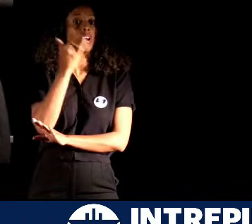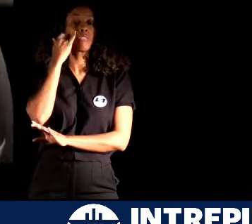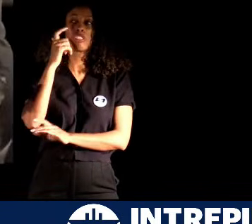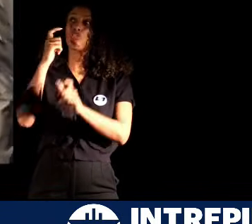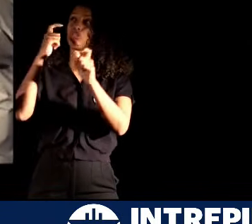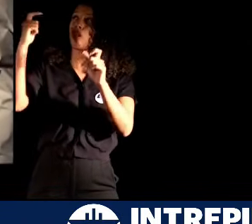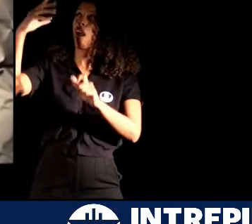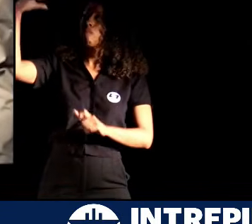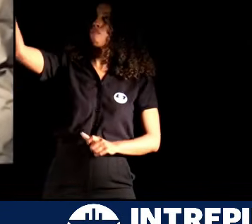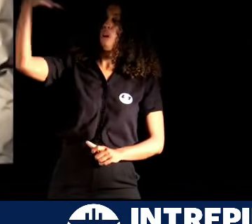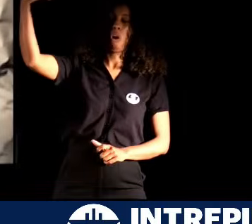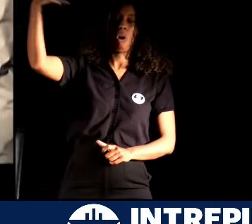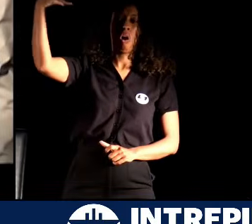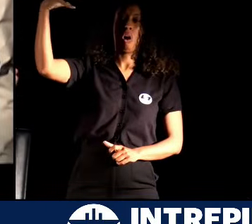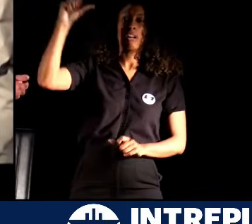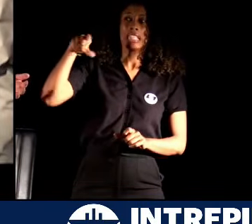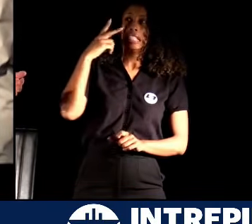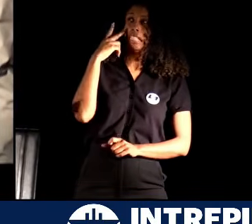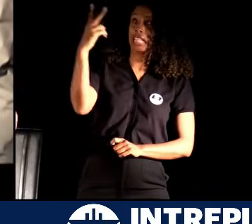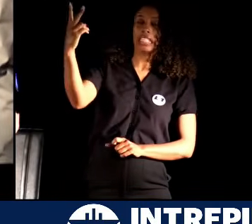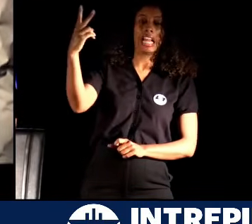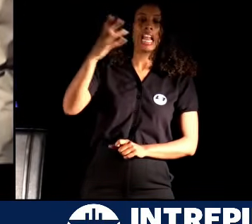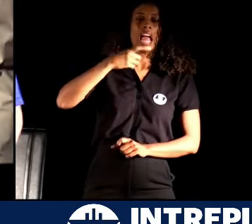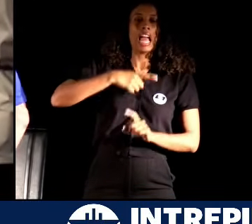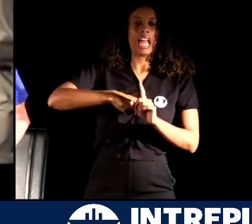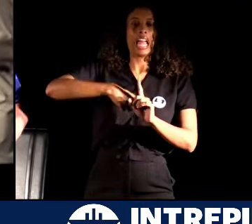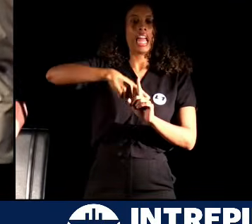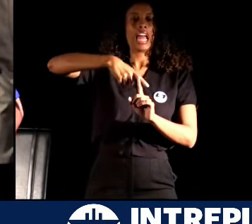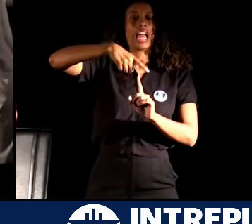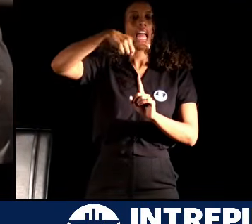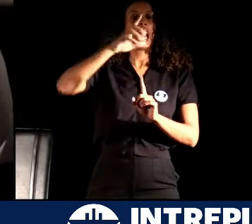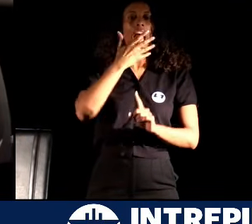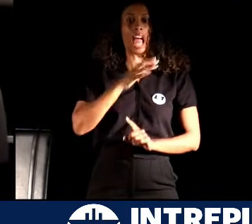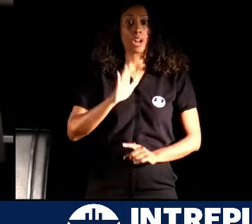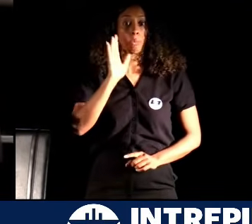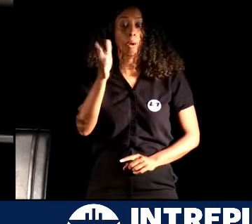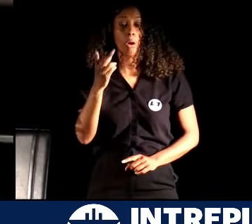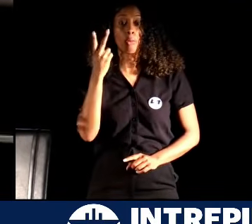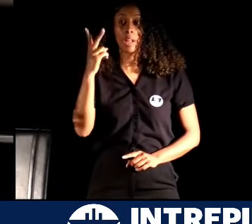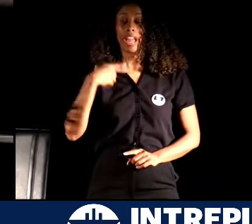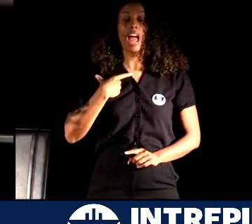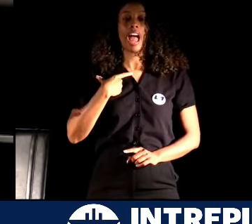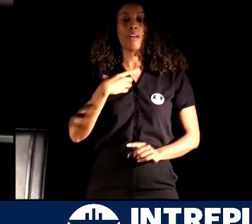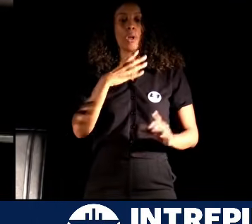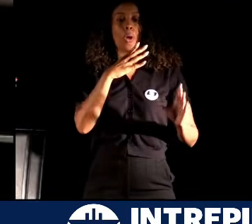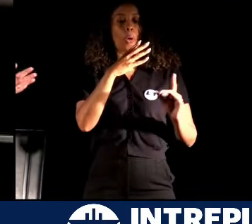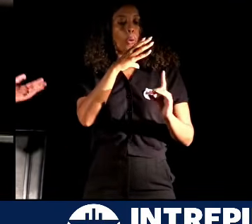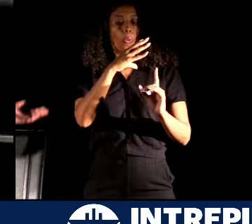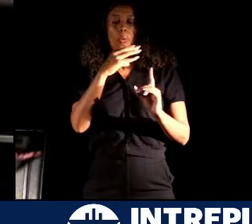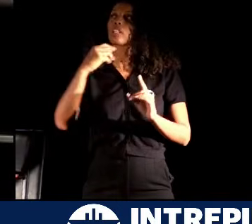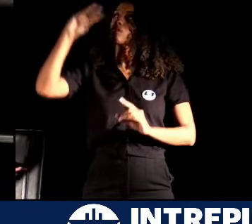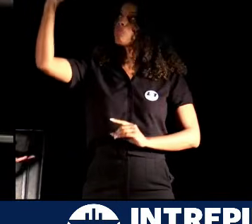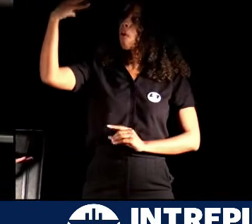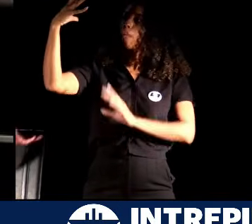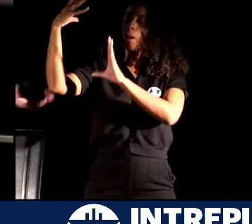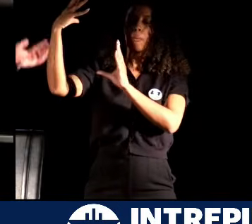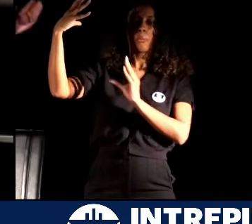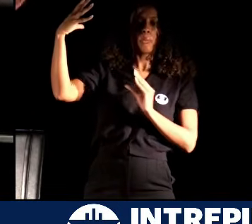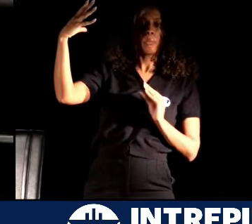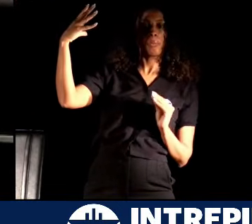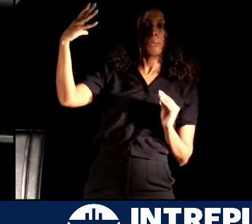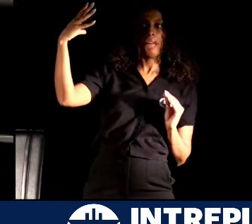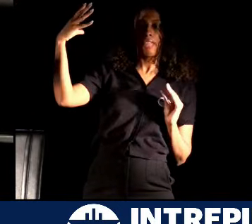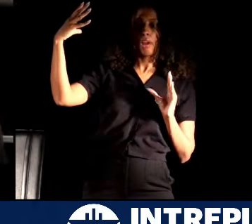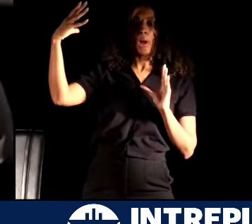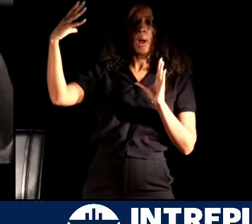they have to see the sun. They're also going to get hot. So what we have here is we have retractable solar arrays that actually fan back and then